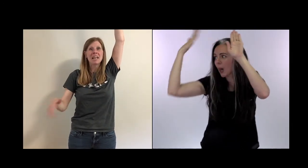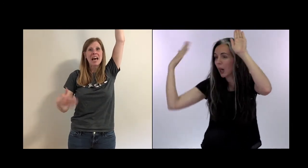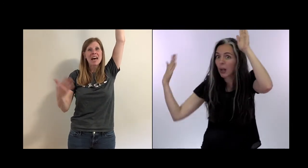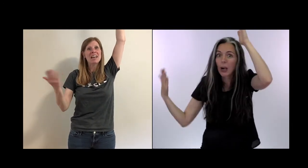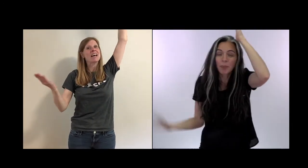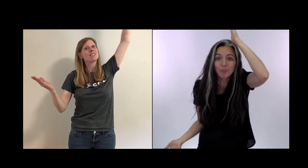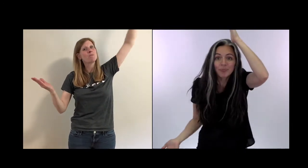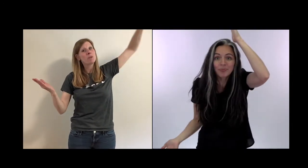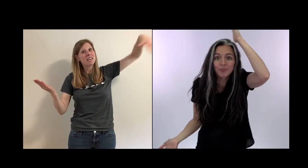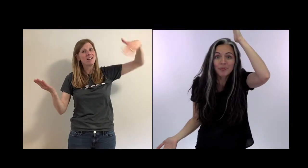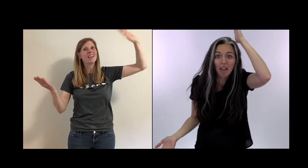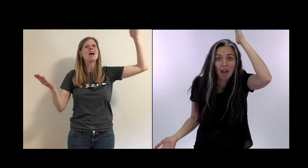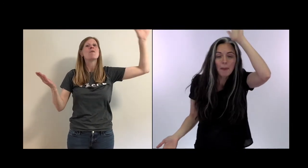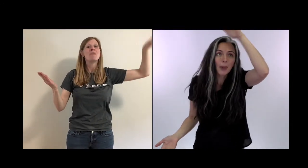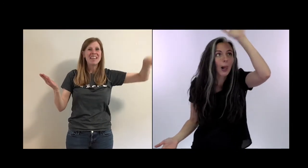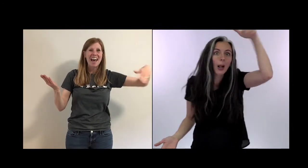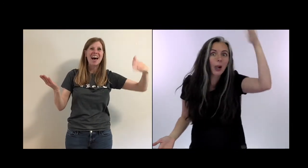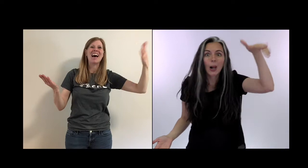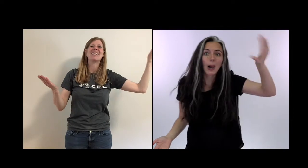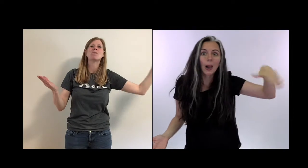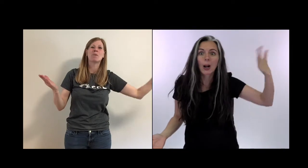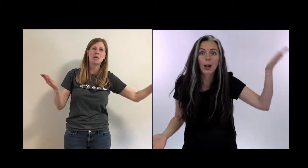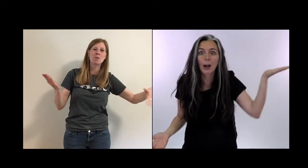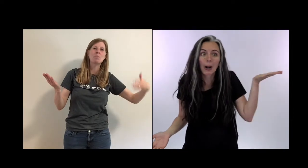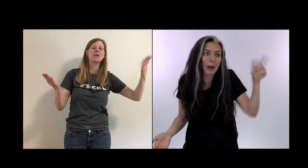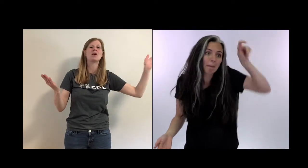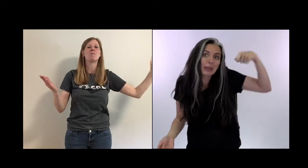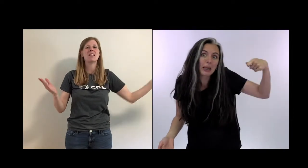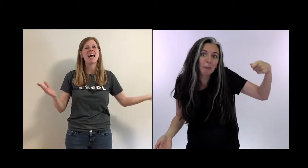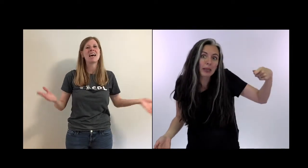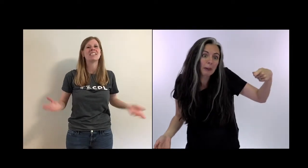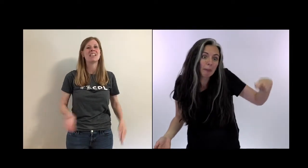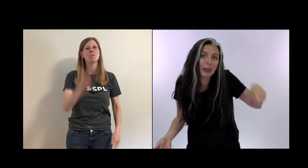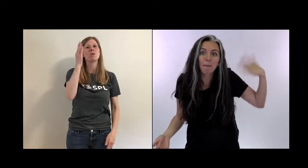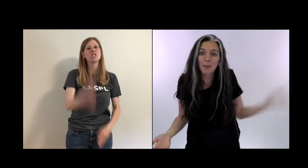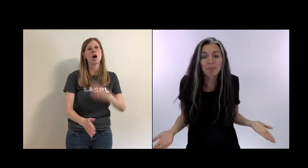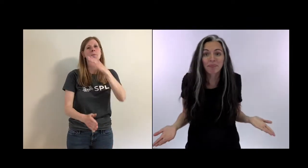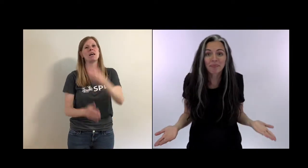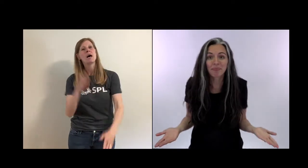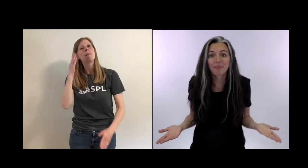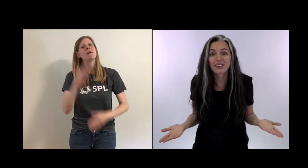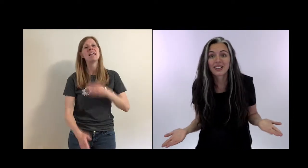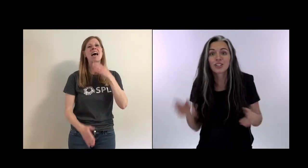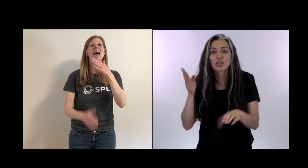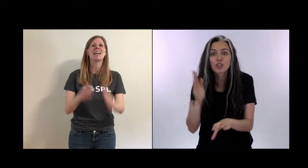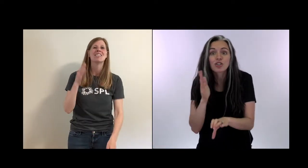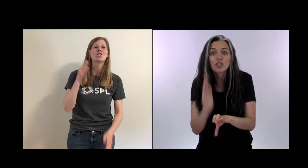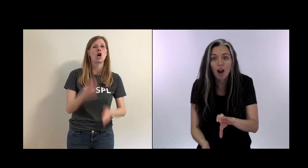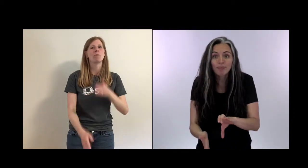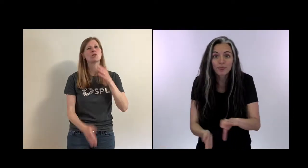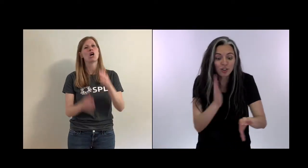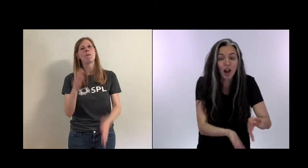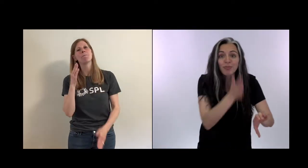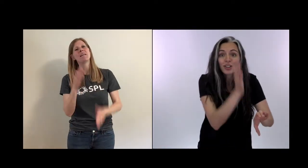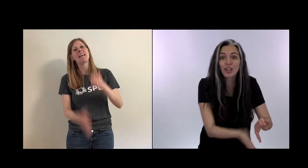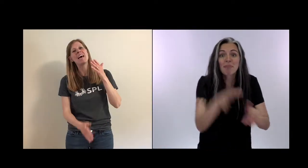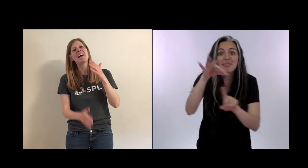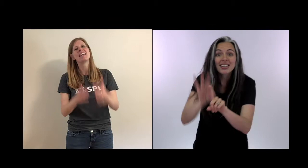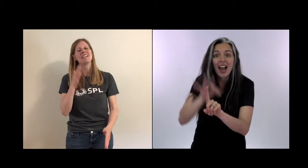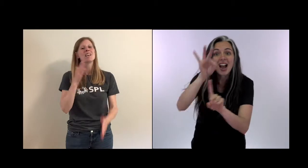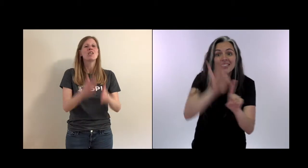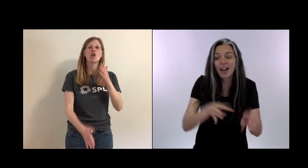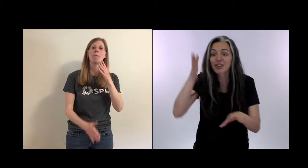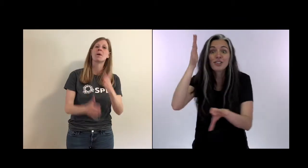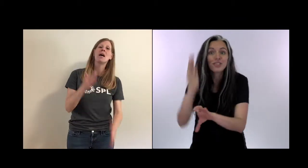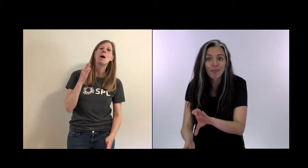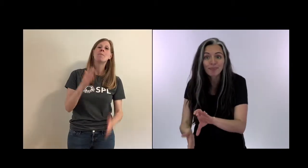peel, bananas. Peel, bananas. Peel, peel, bananas. Then we chop. Bananas, chop, chop,